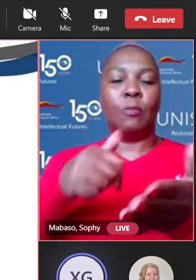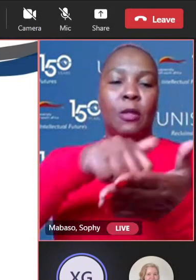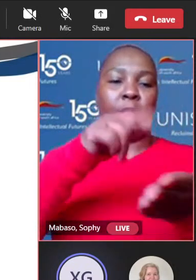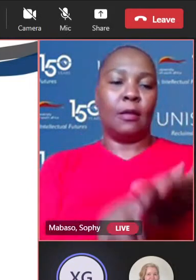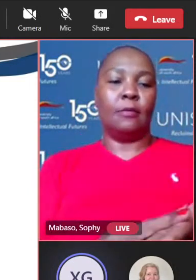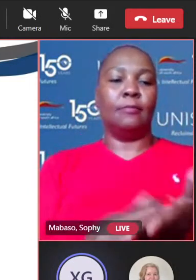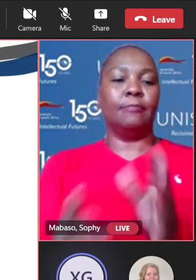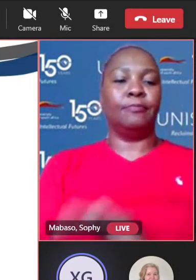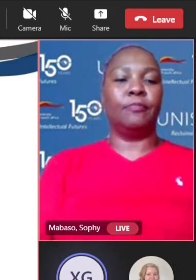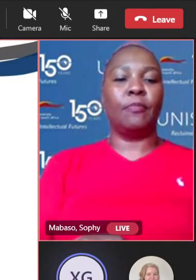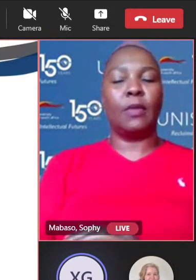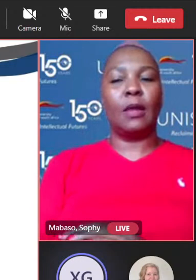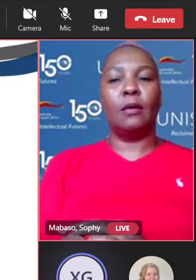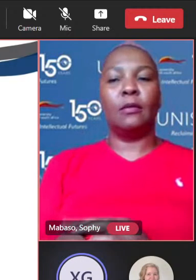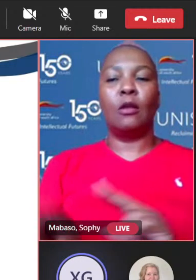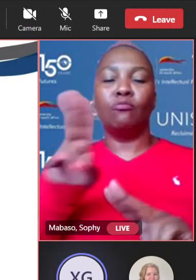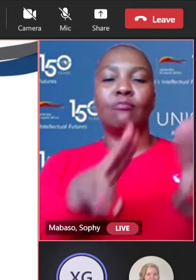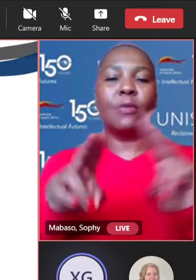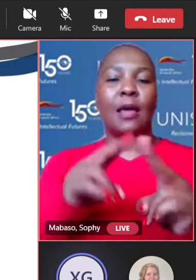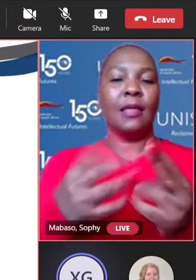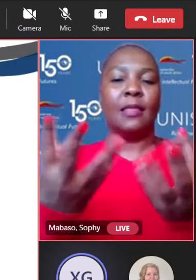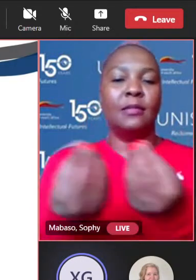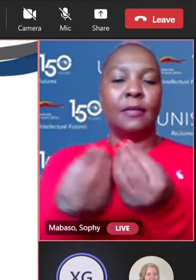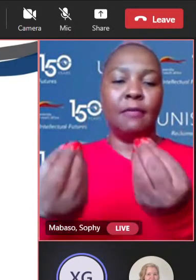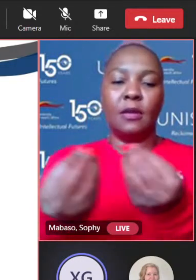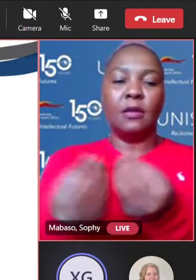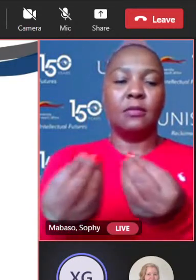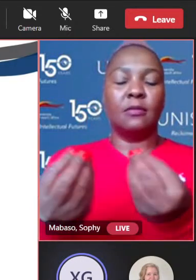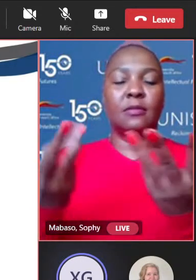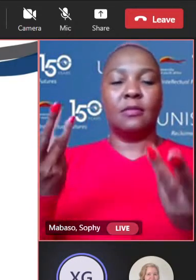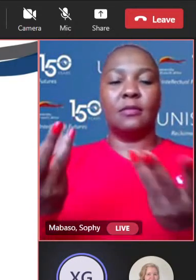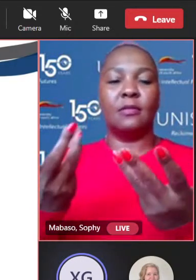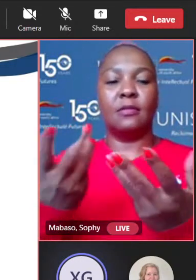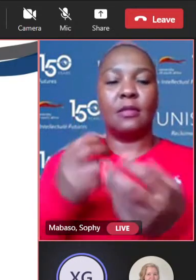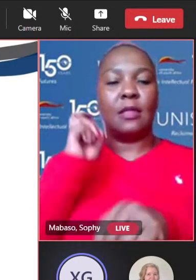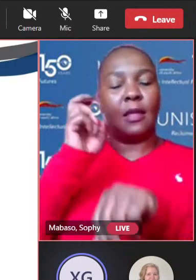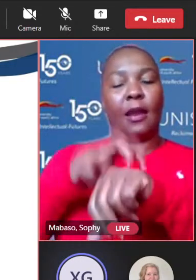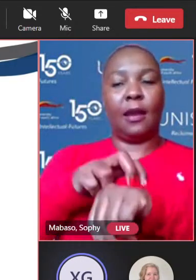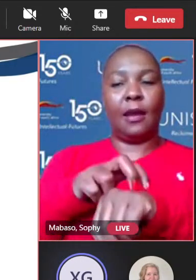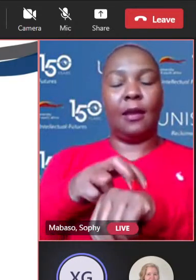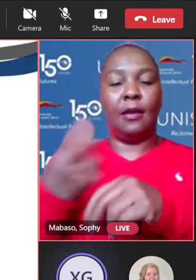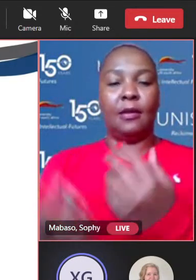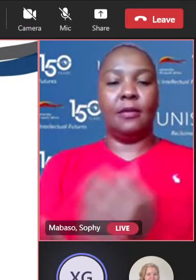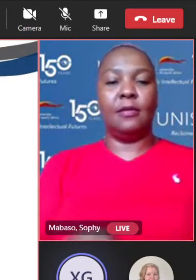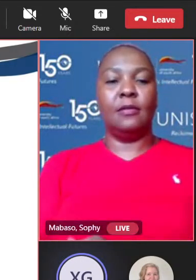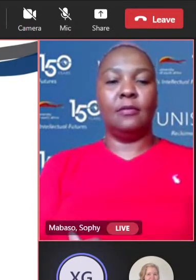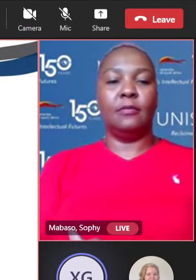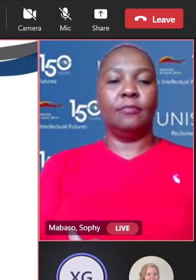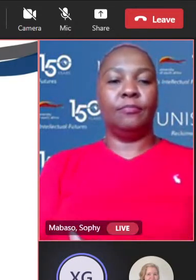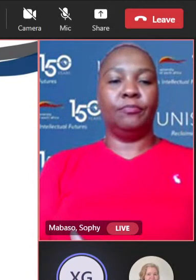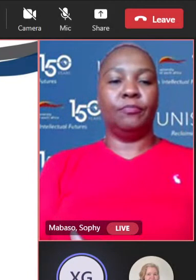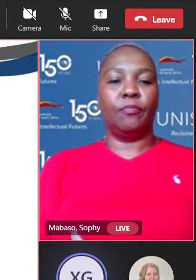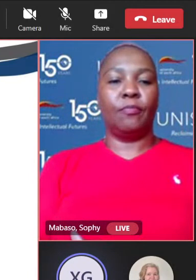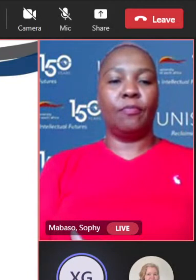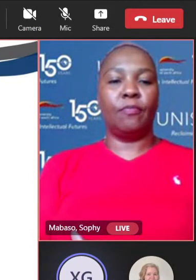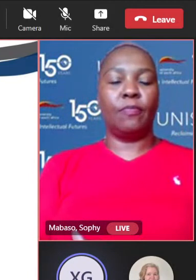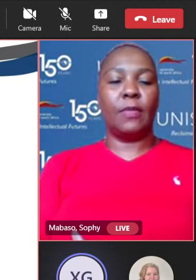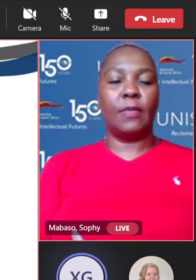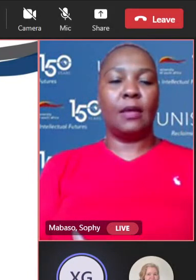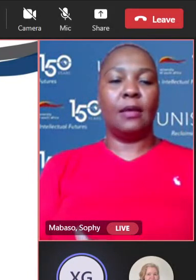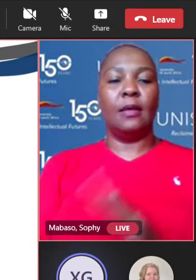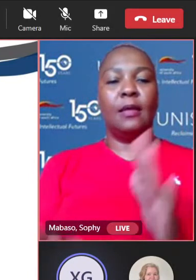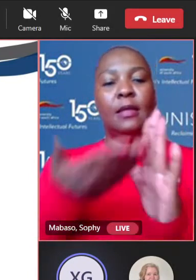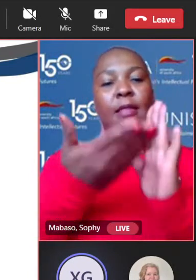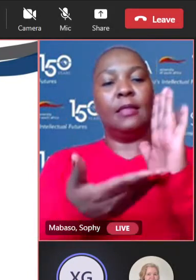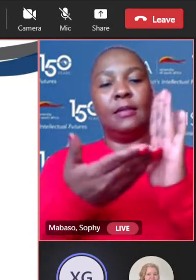the devices that are required. And so this is just a